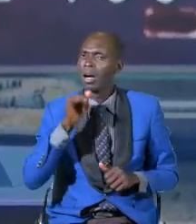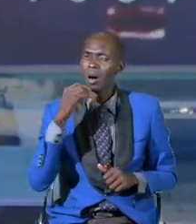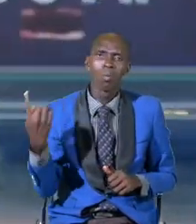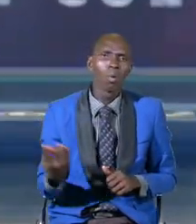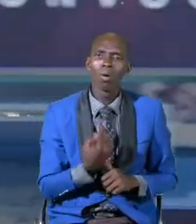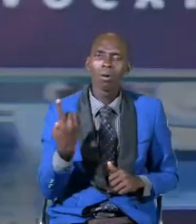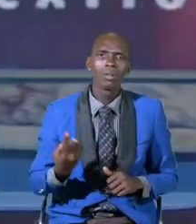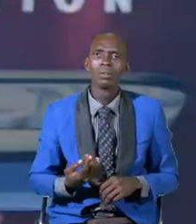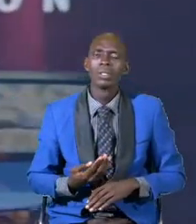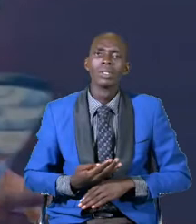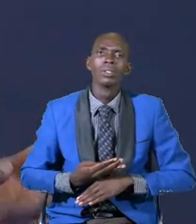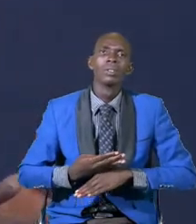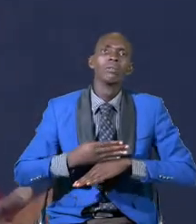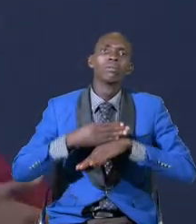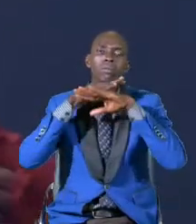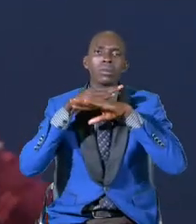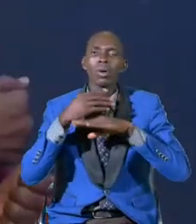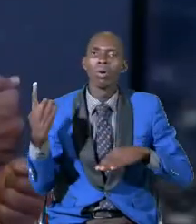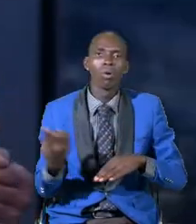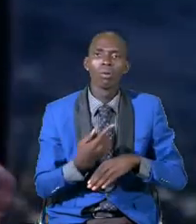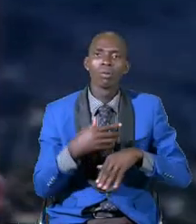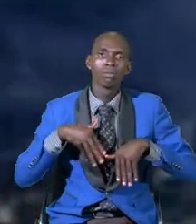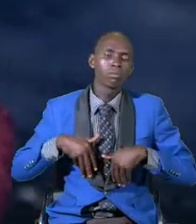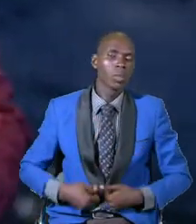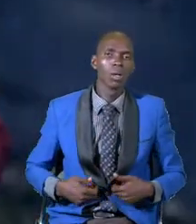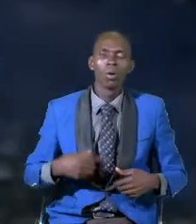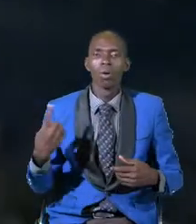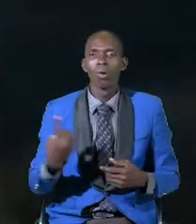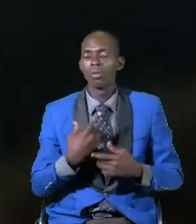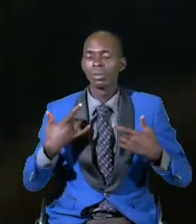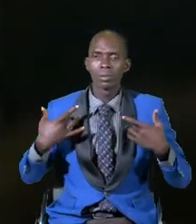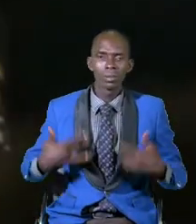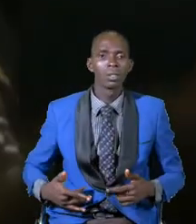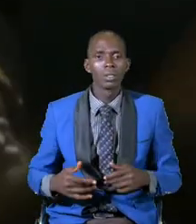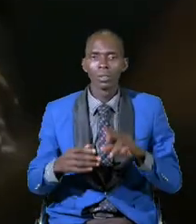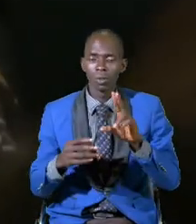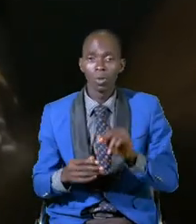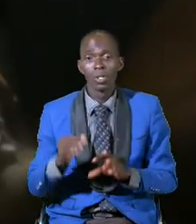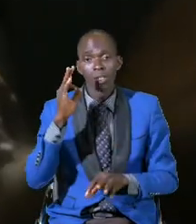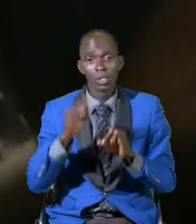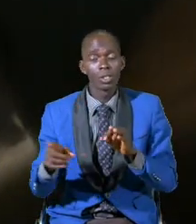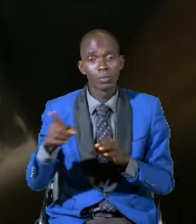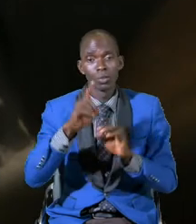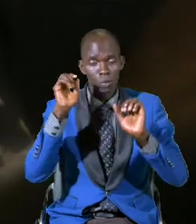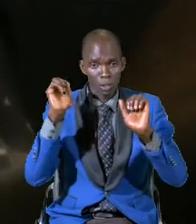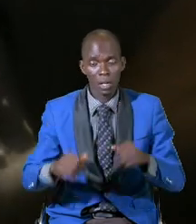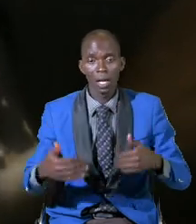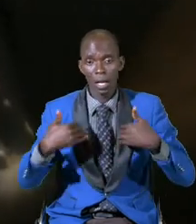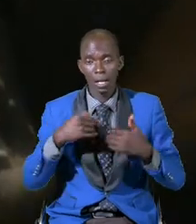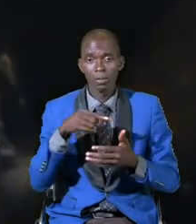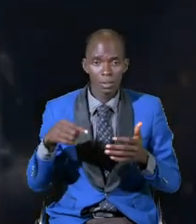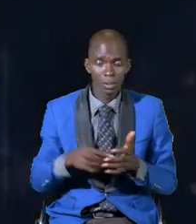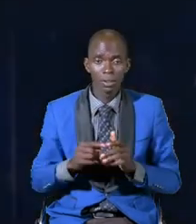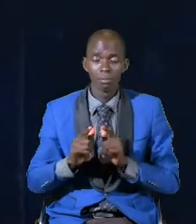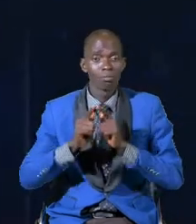I want to do this. I start with a great zeal, and great fortitude. And then